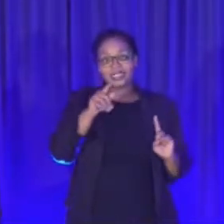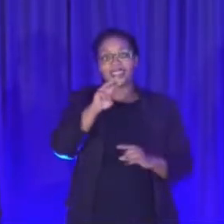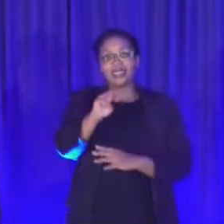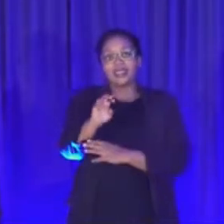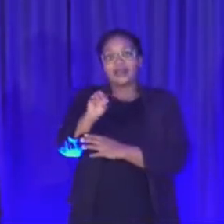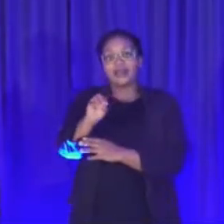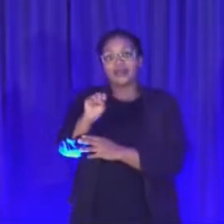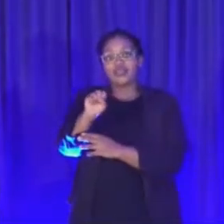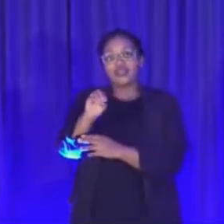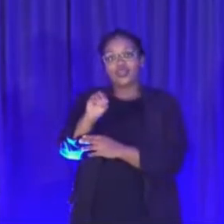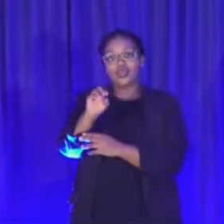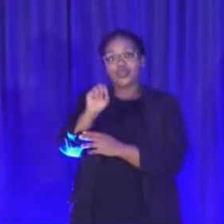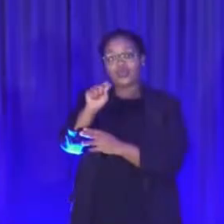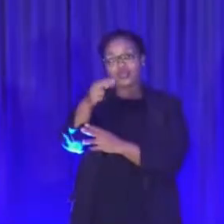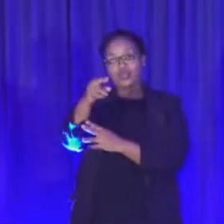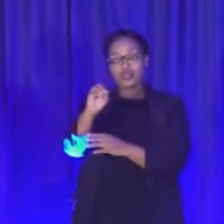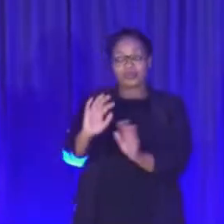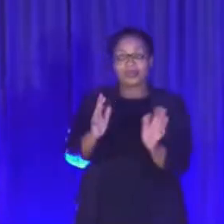Moyepja.